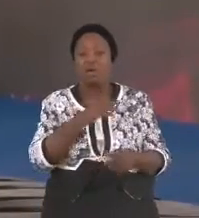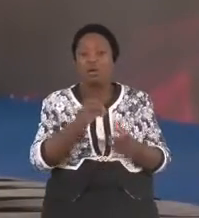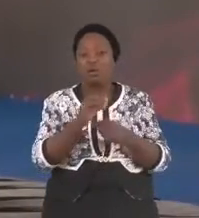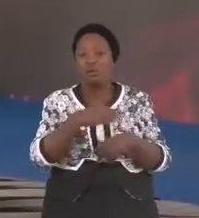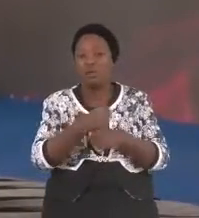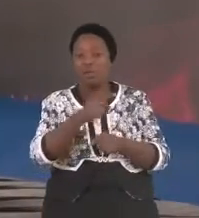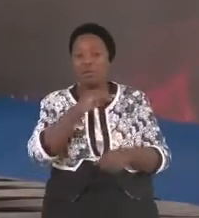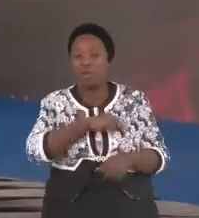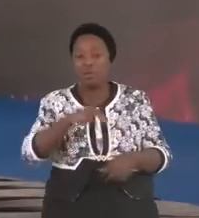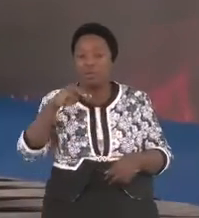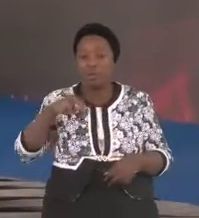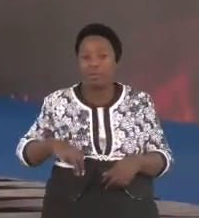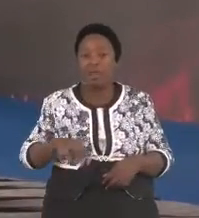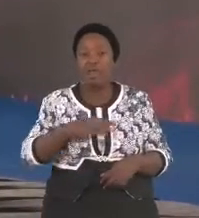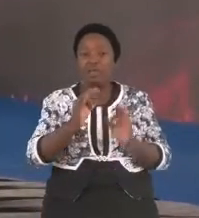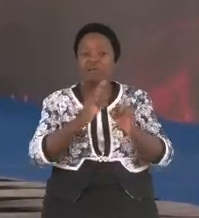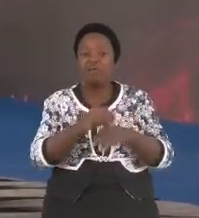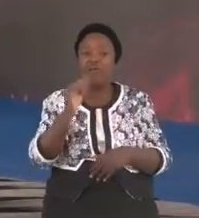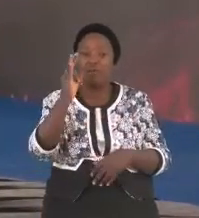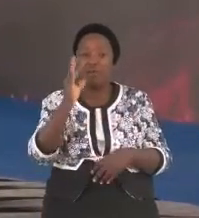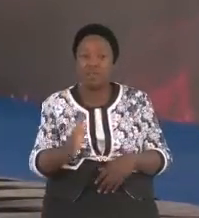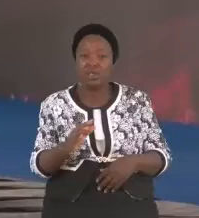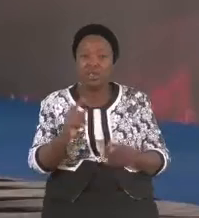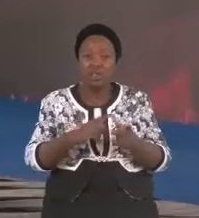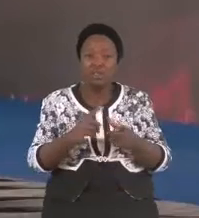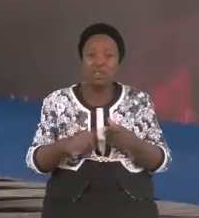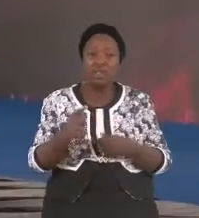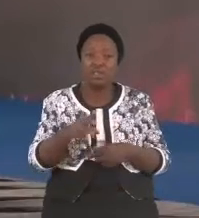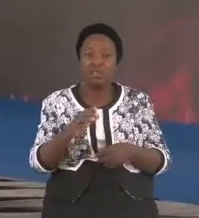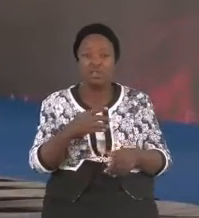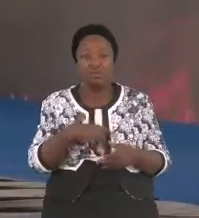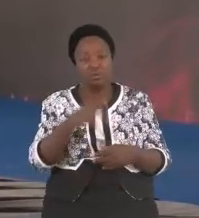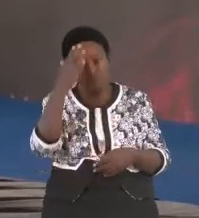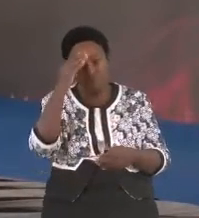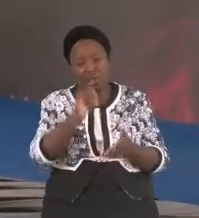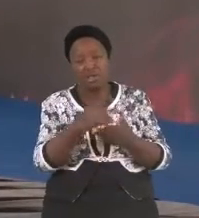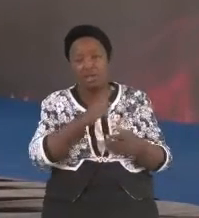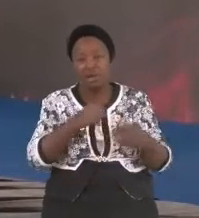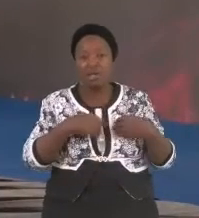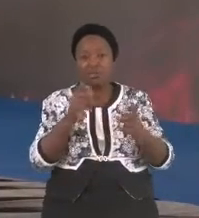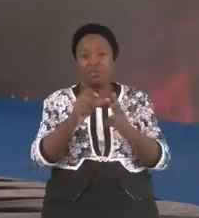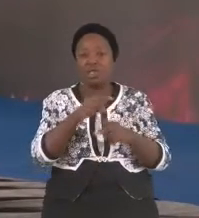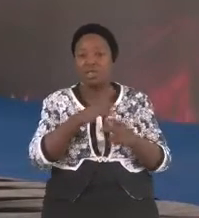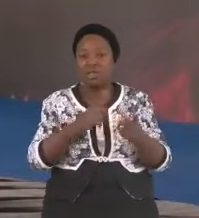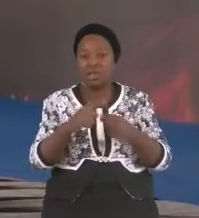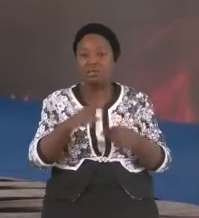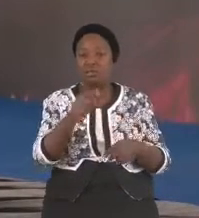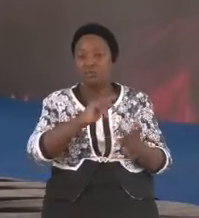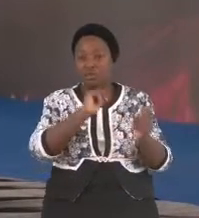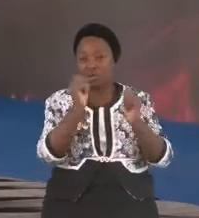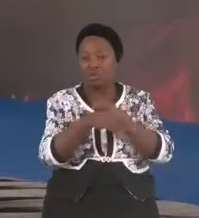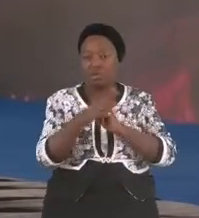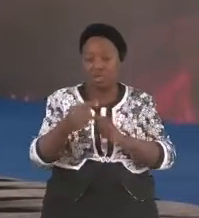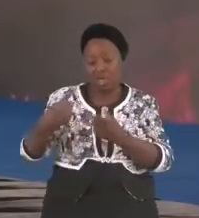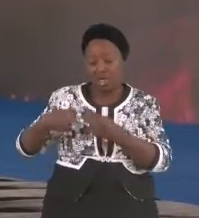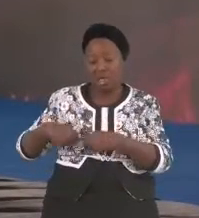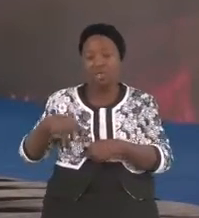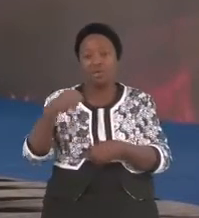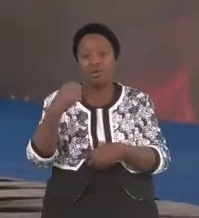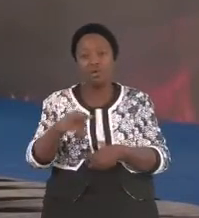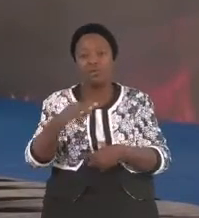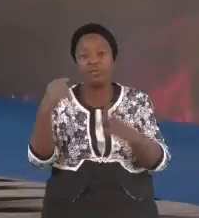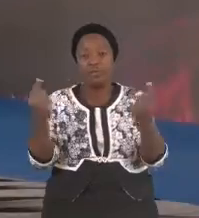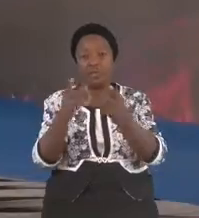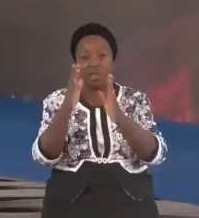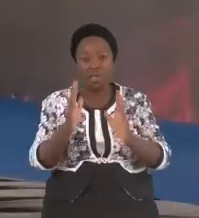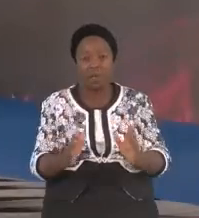is if you minister it is that god will issue and then you will turn the hearts of sinners